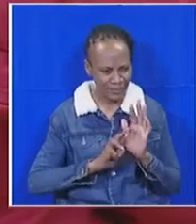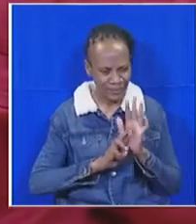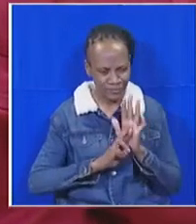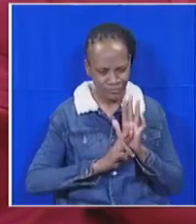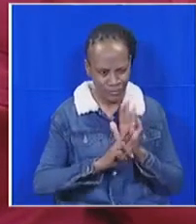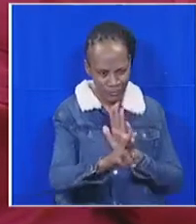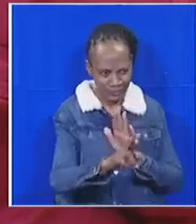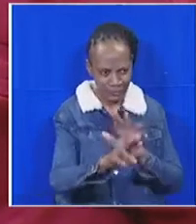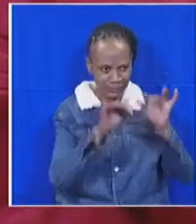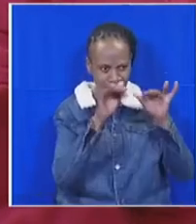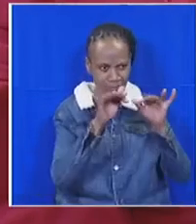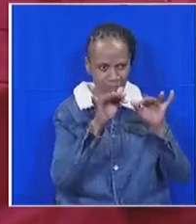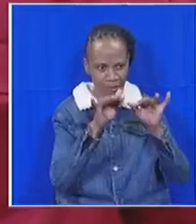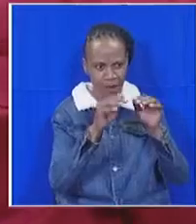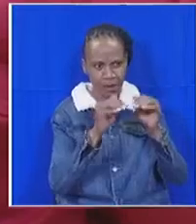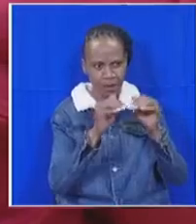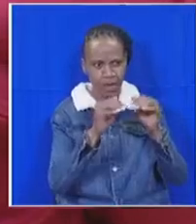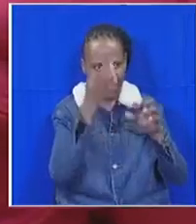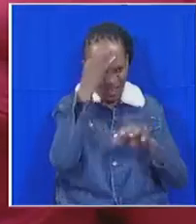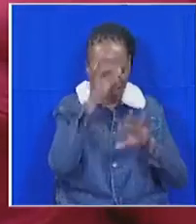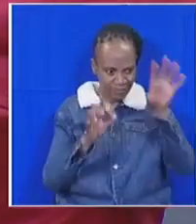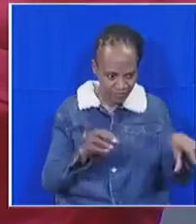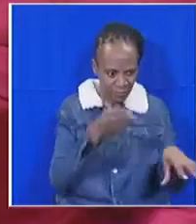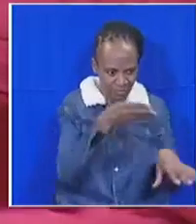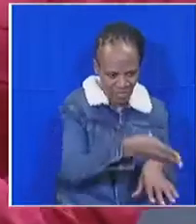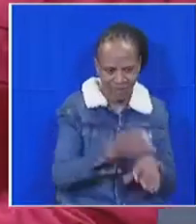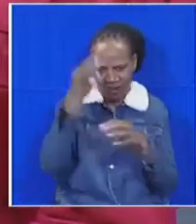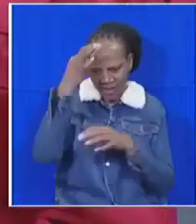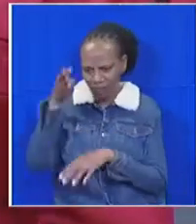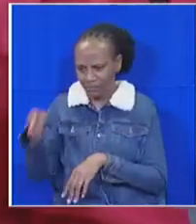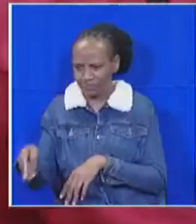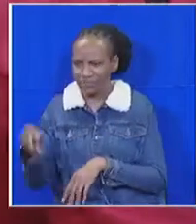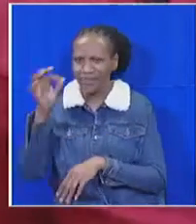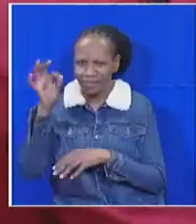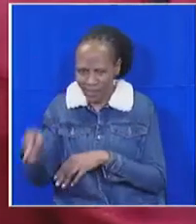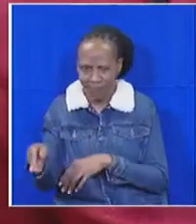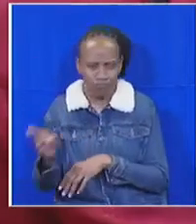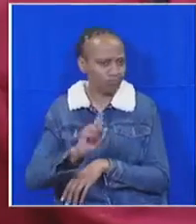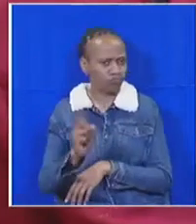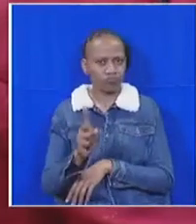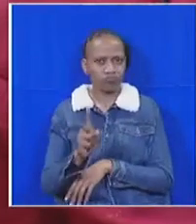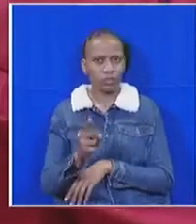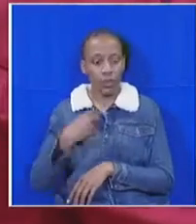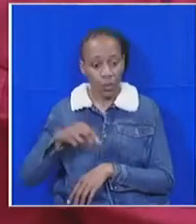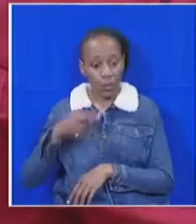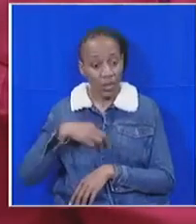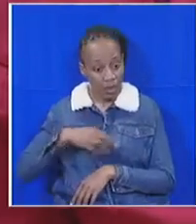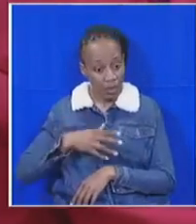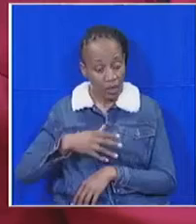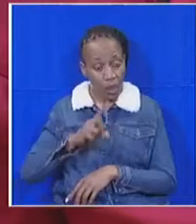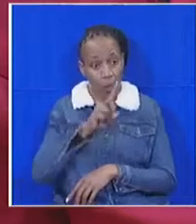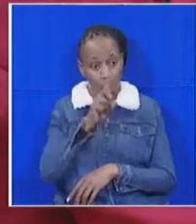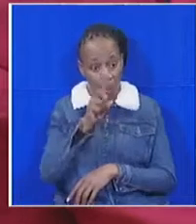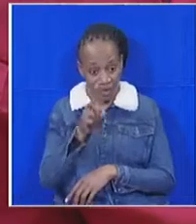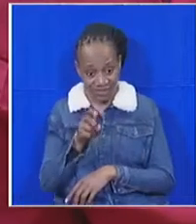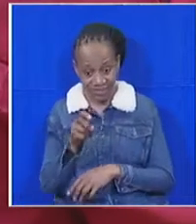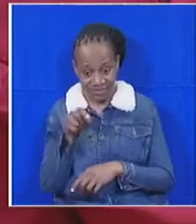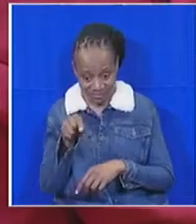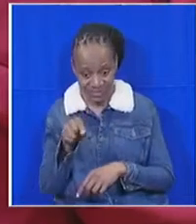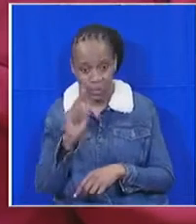in two spheres of government. So what we must do to this question, we must email it to Mogale City. She will ask it